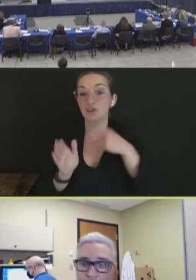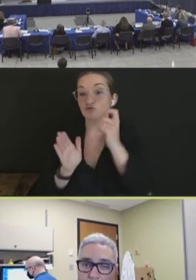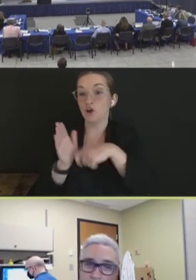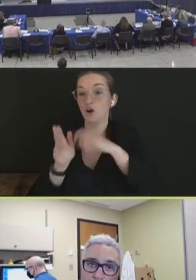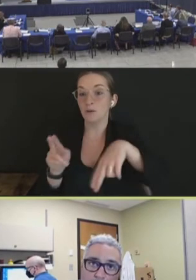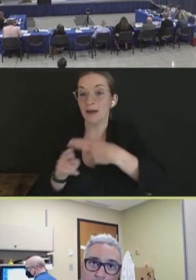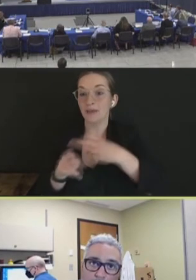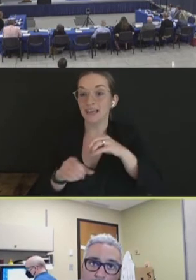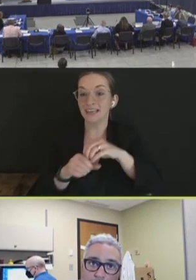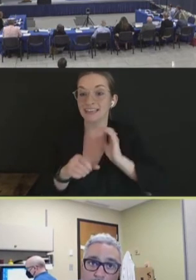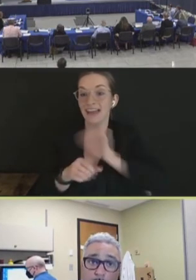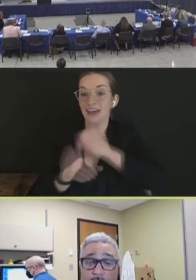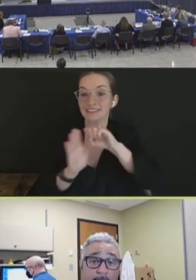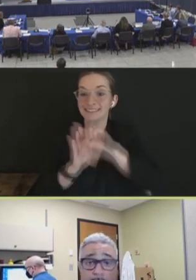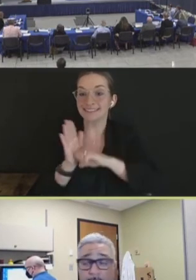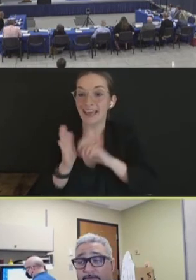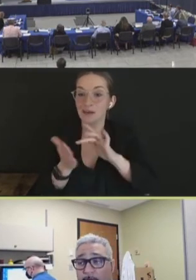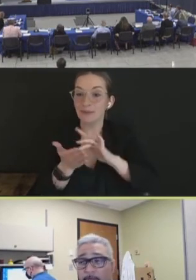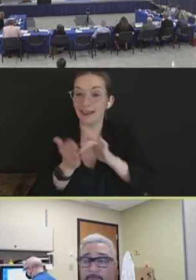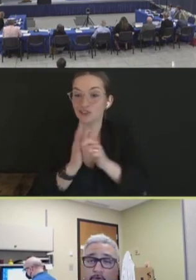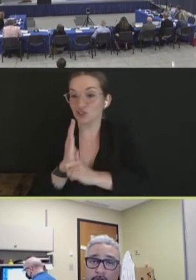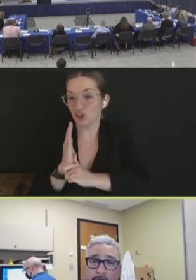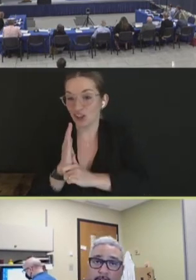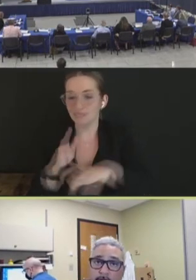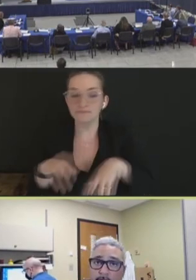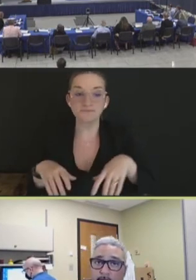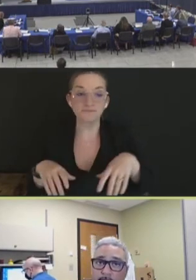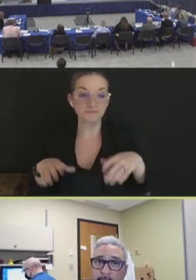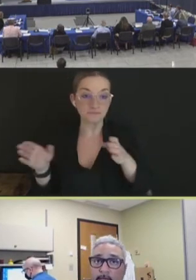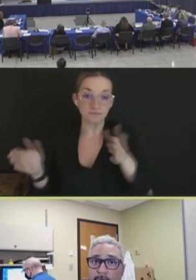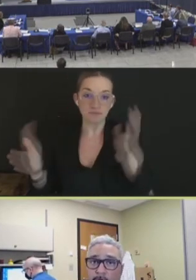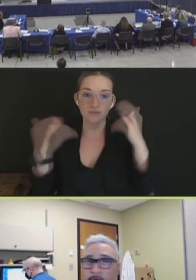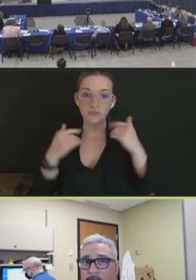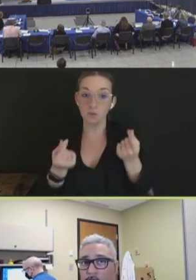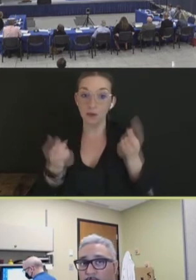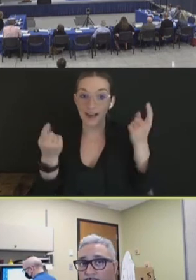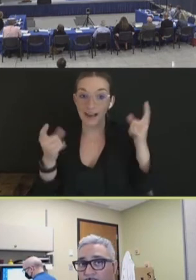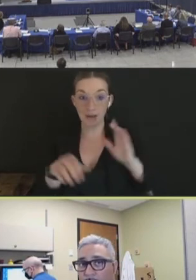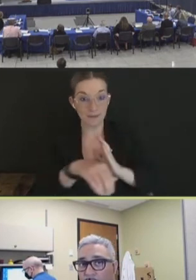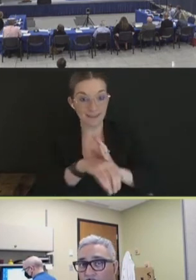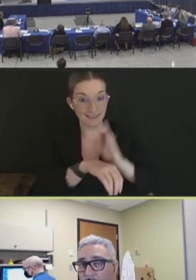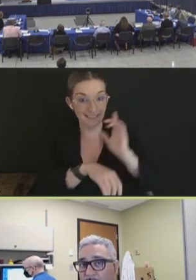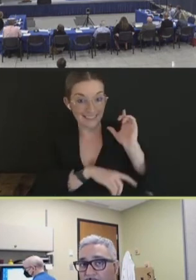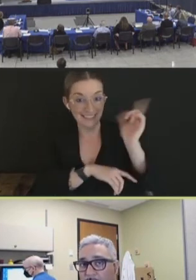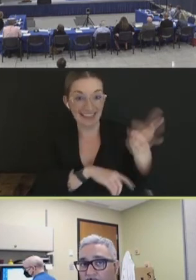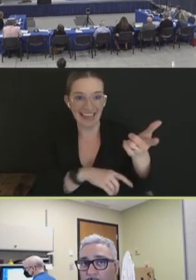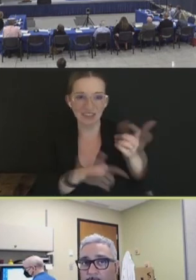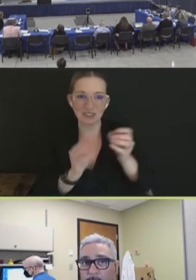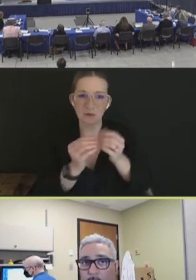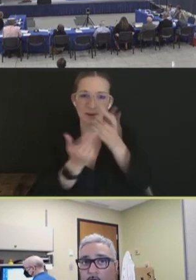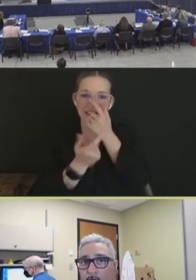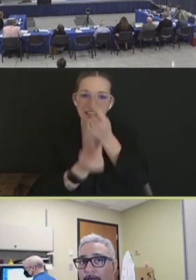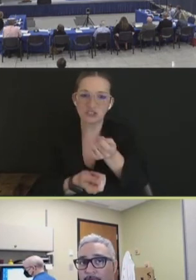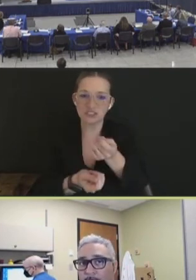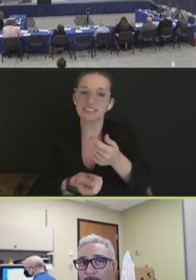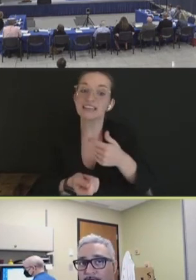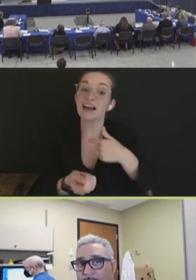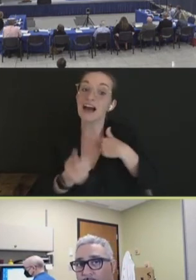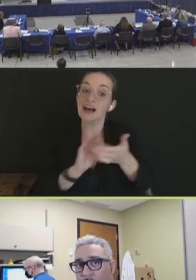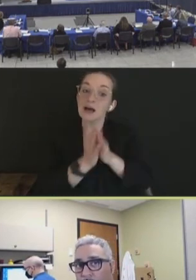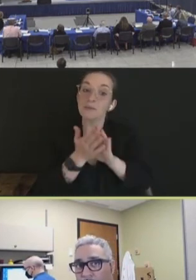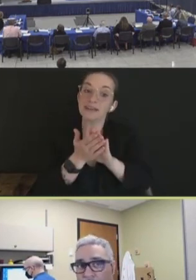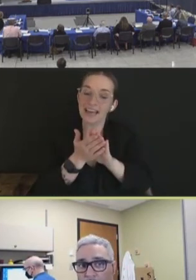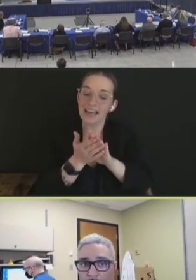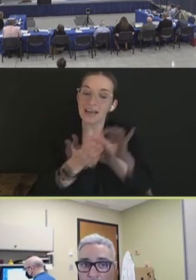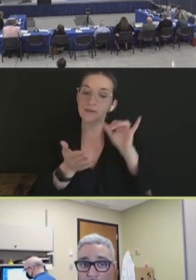please. But what followed after that was even more interesting, because then in September of 2020, I became one of the investigators on the local AstraZeneca